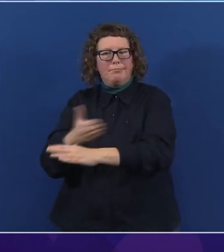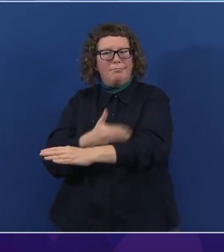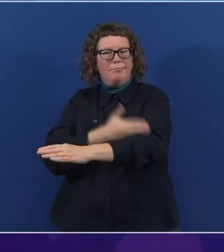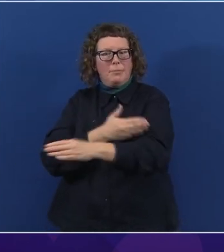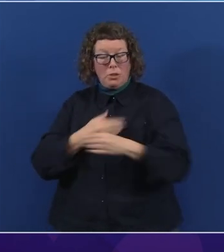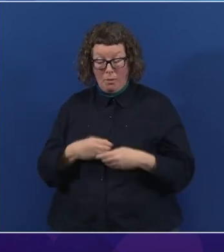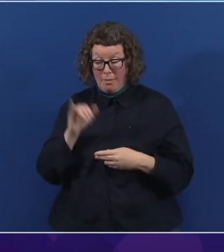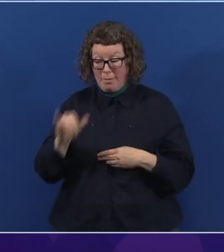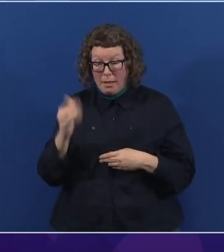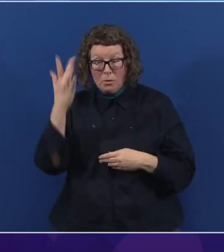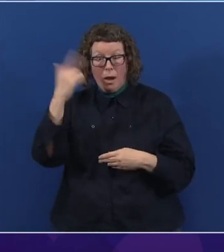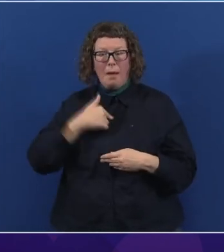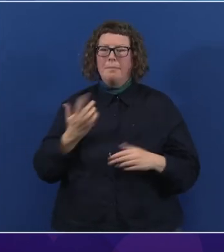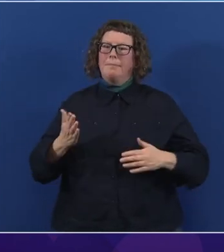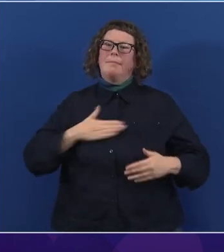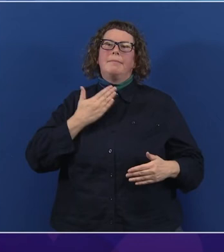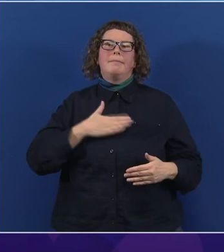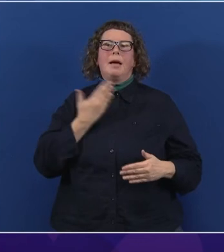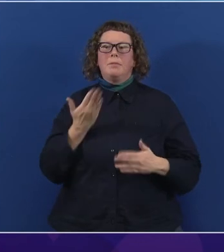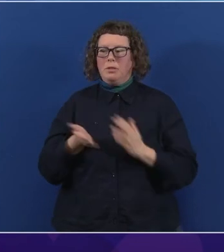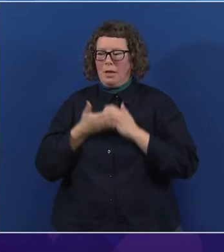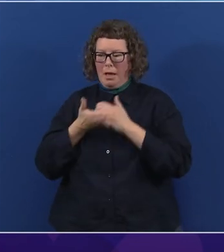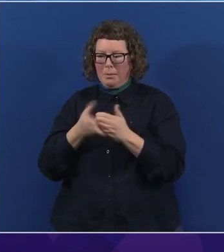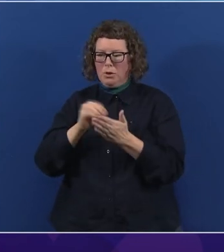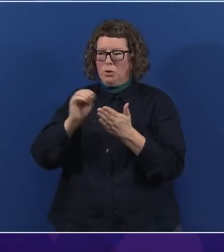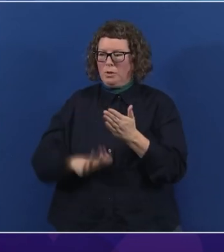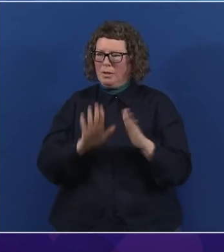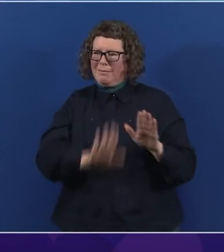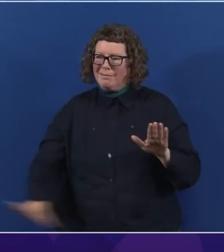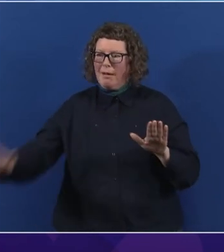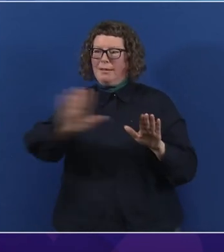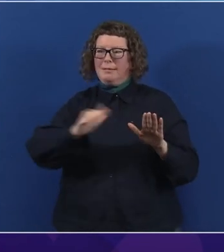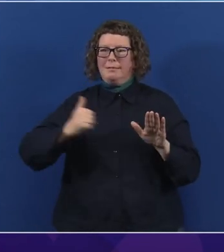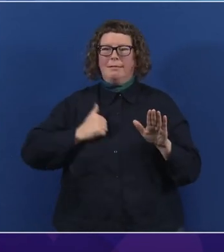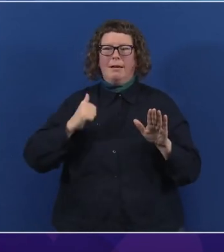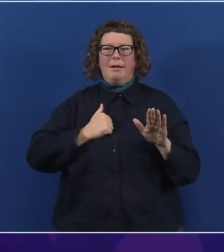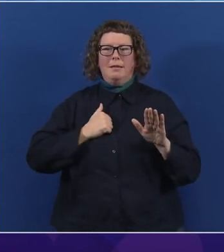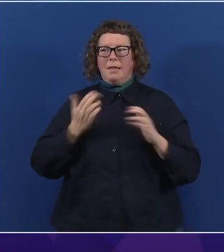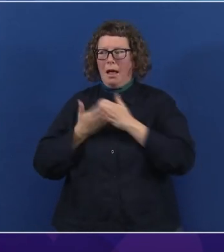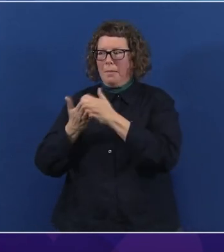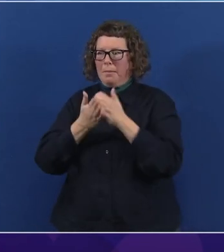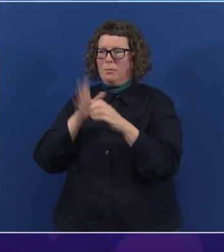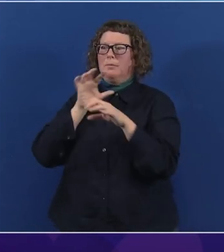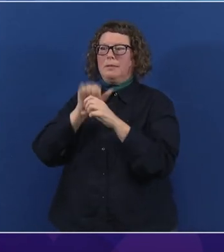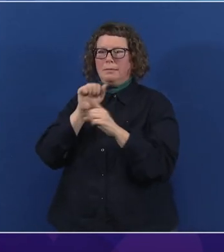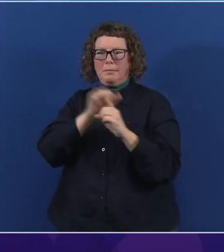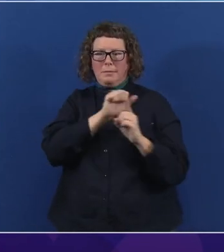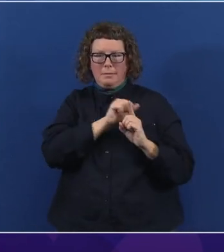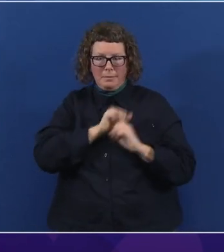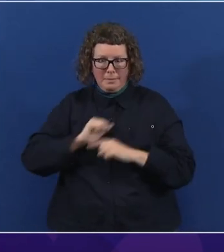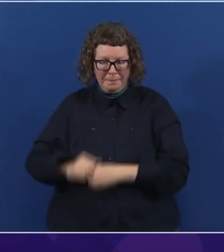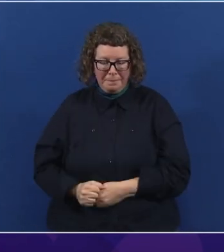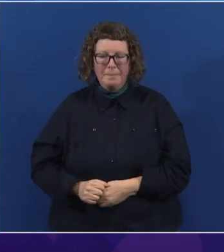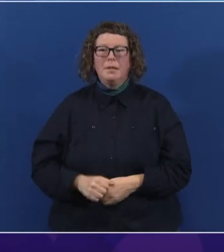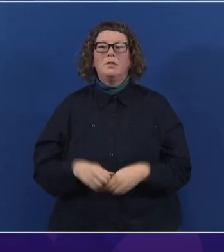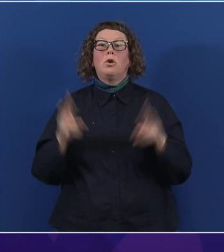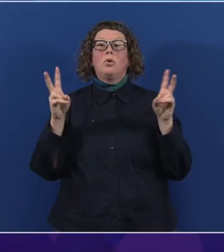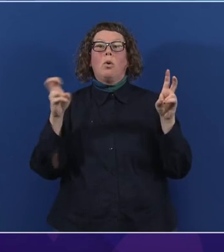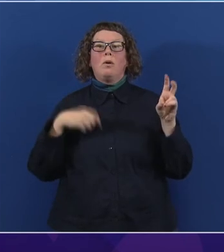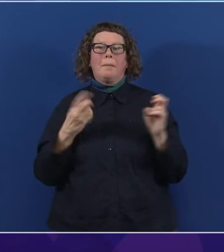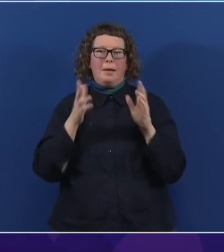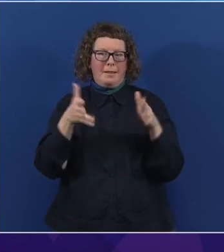why I'm so glad to be working to help guide students across Canada towards their goals. I leave you all with this